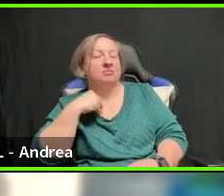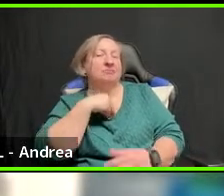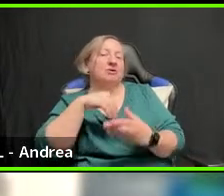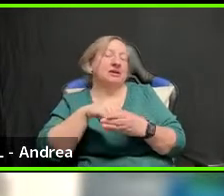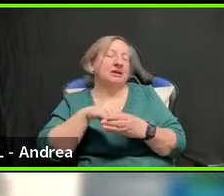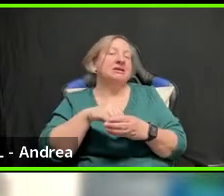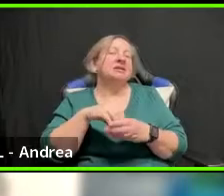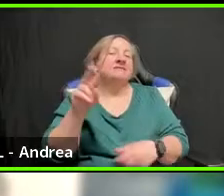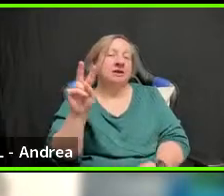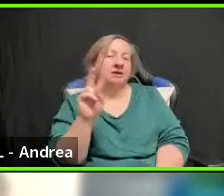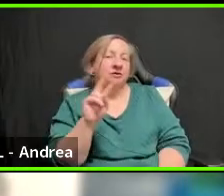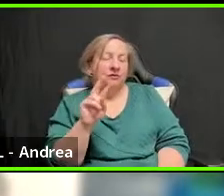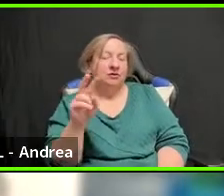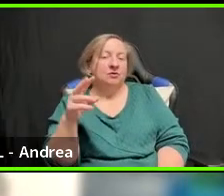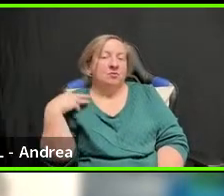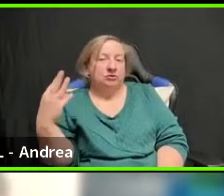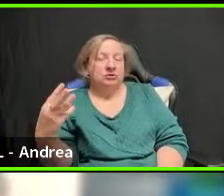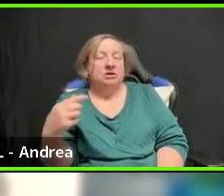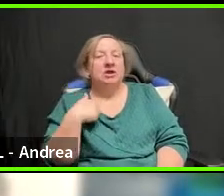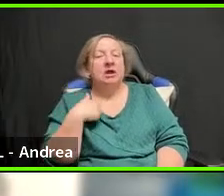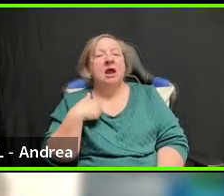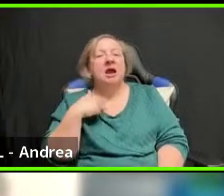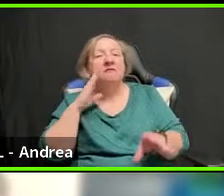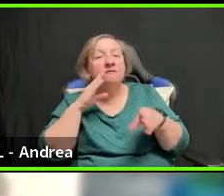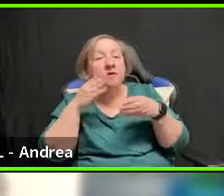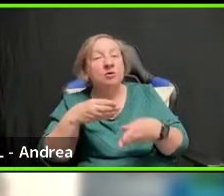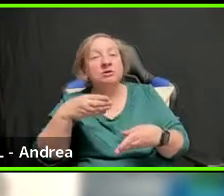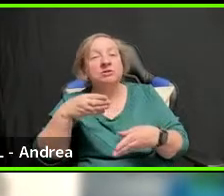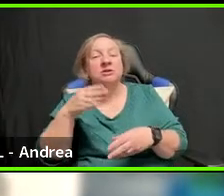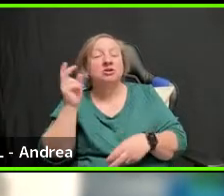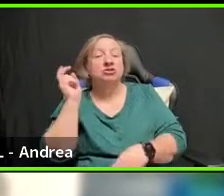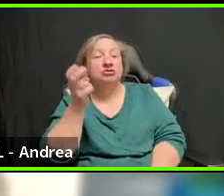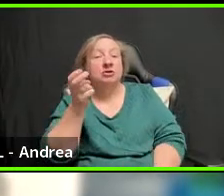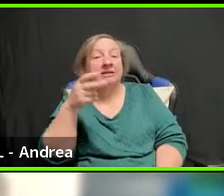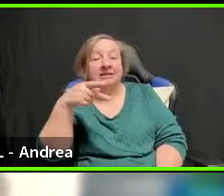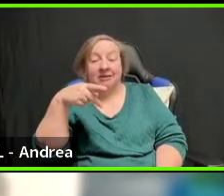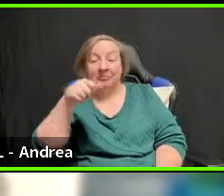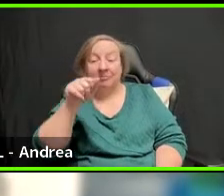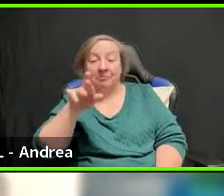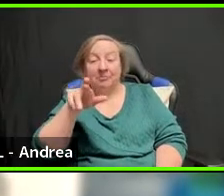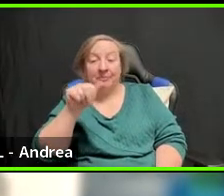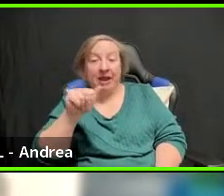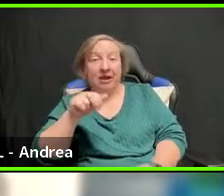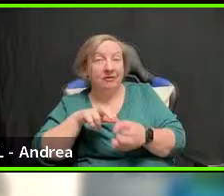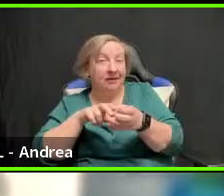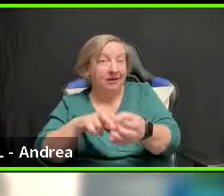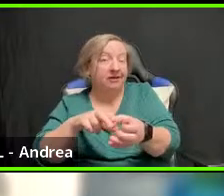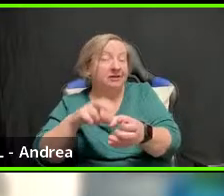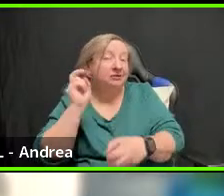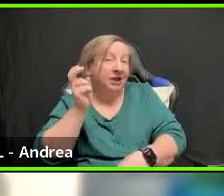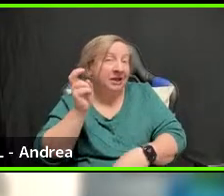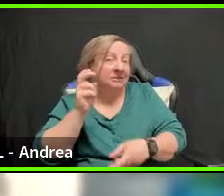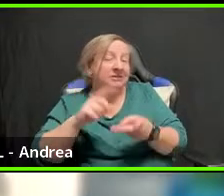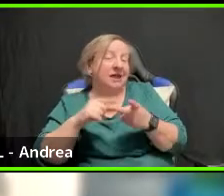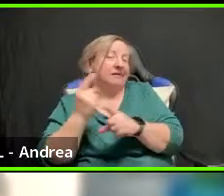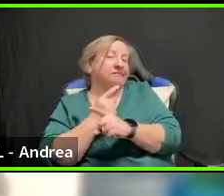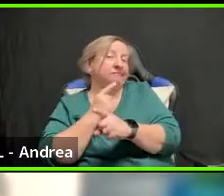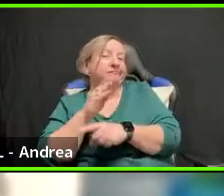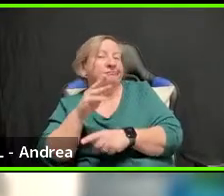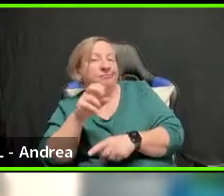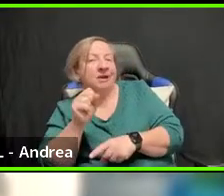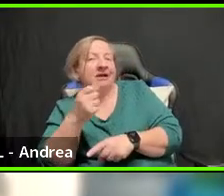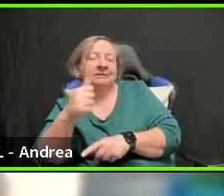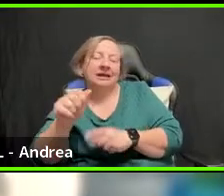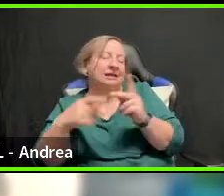transit, both paratransit and regular buses, or any kind of transit. And when I